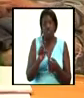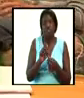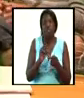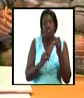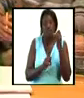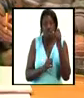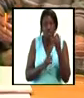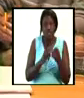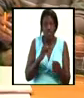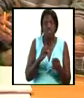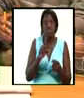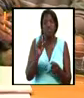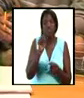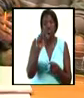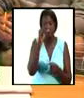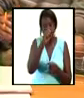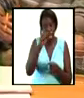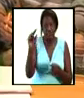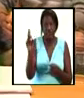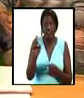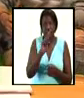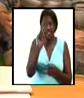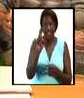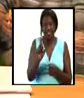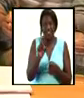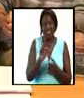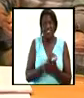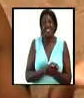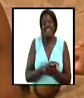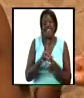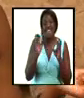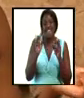at the end of a question. Ooh,